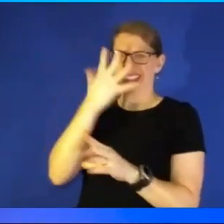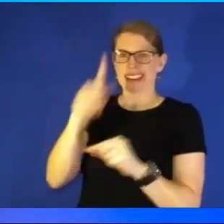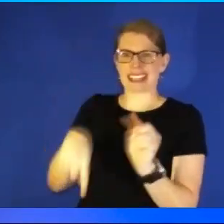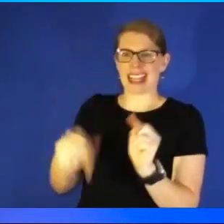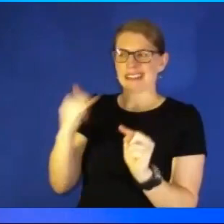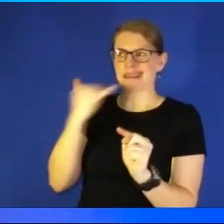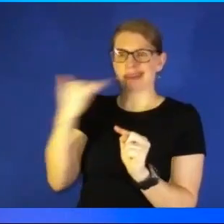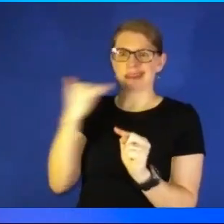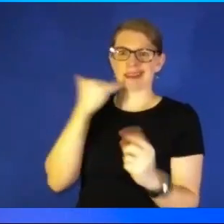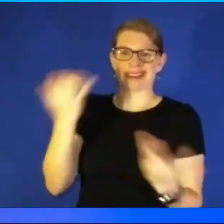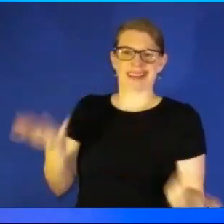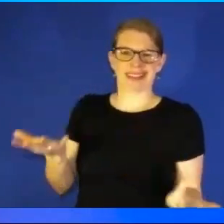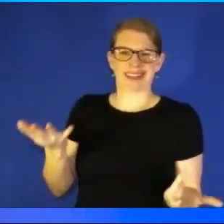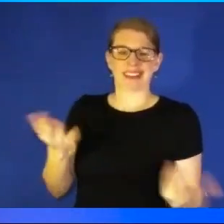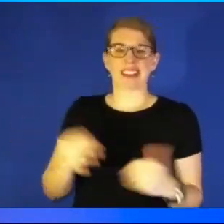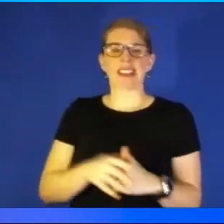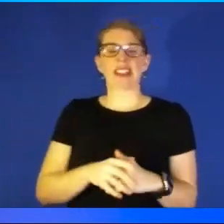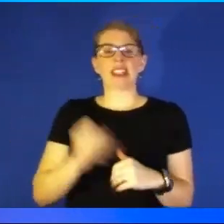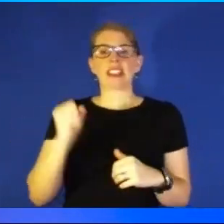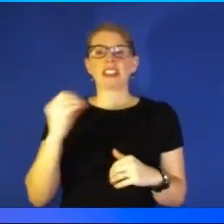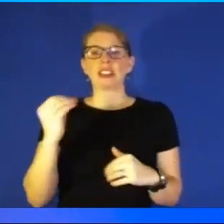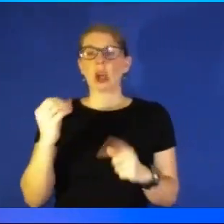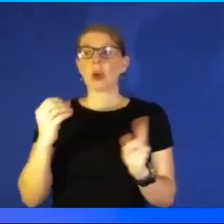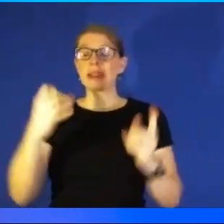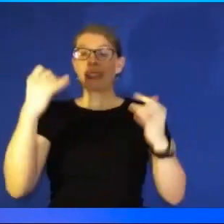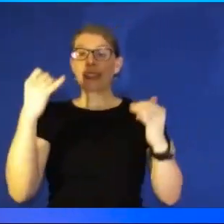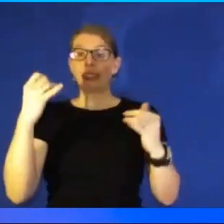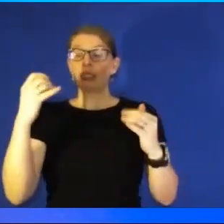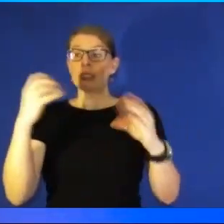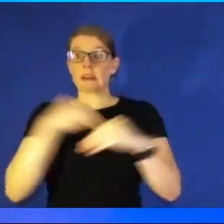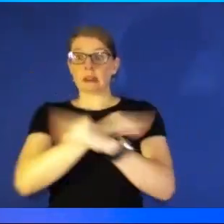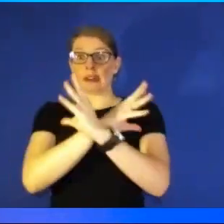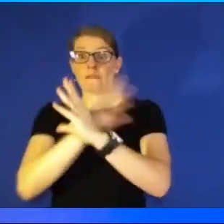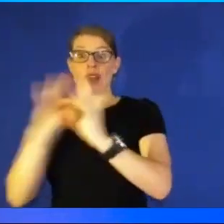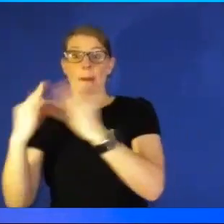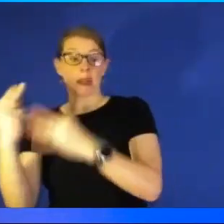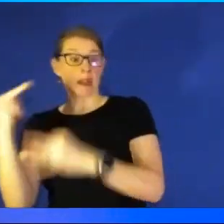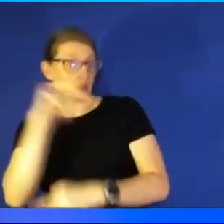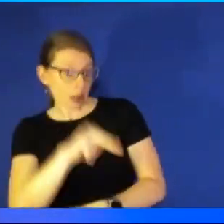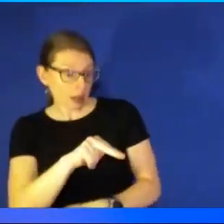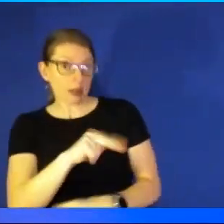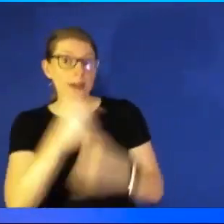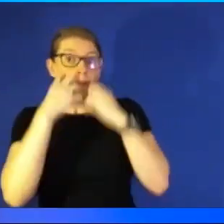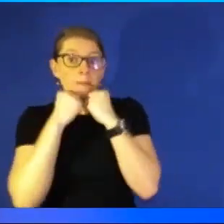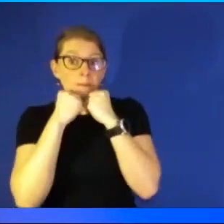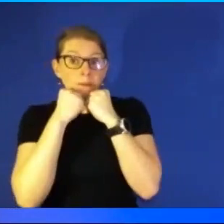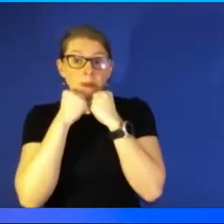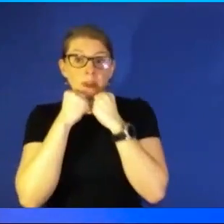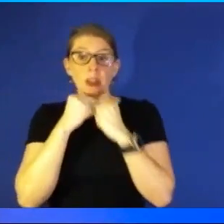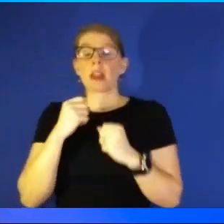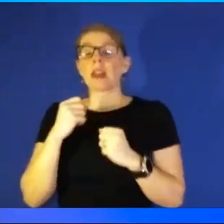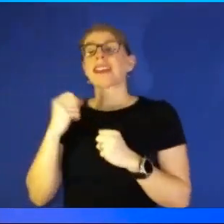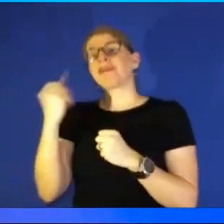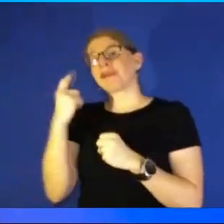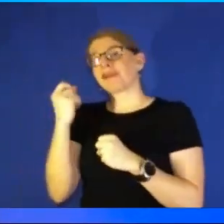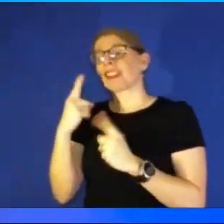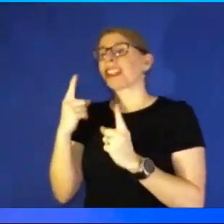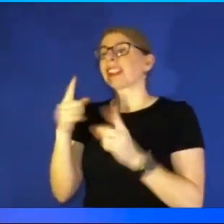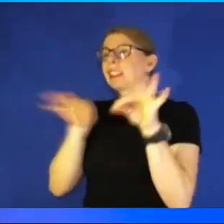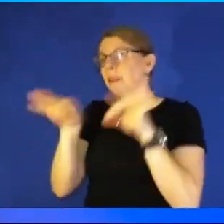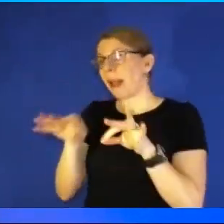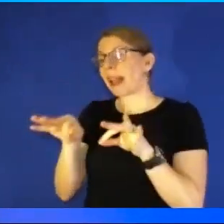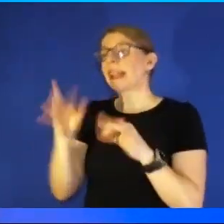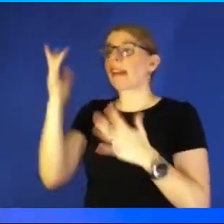able to get a full picture of how their loved one was doing. It's very different to hear, your loved one is very ill, they're on life support, and then to see